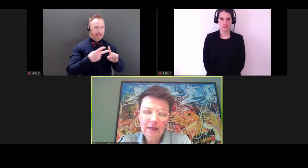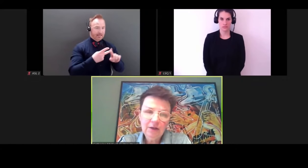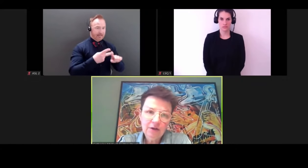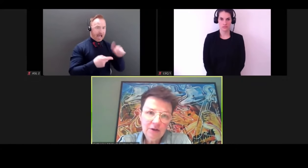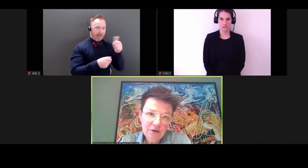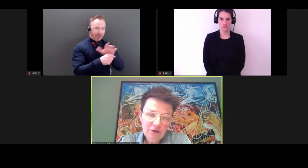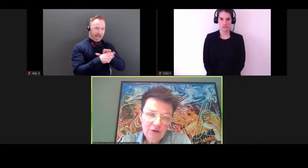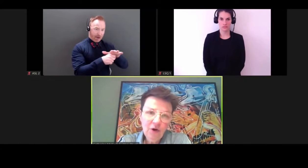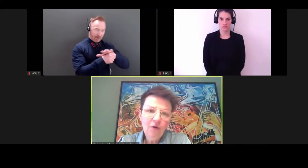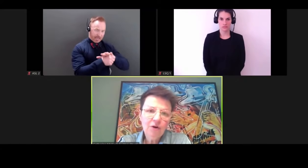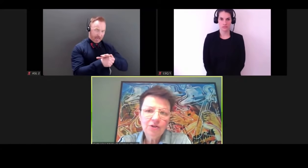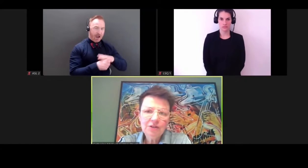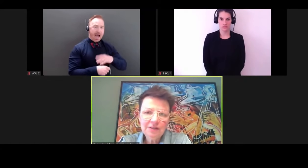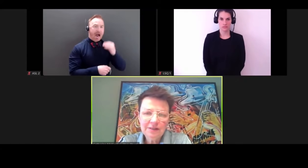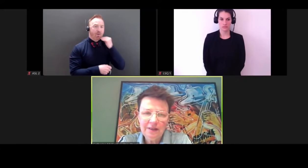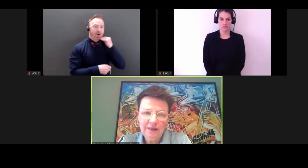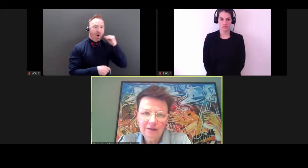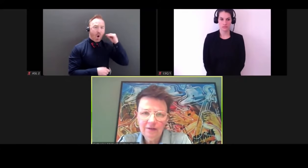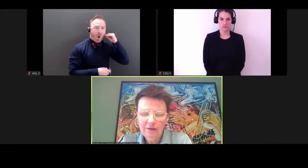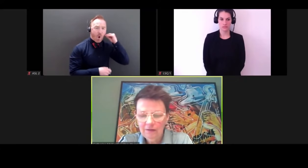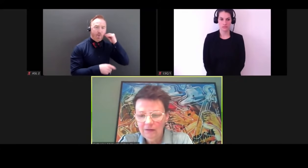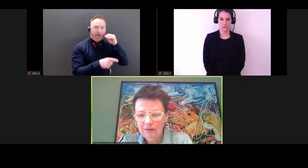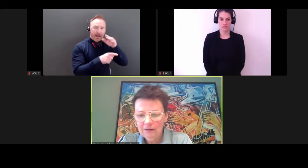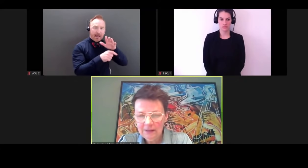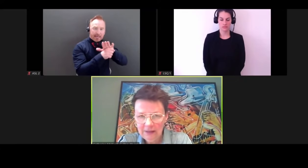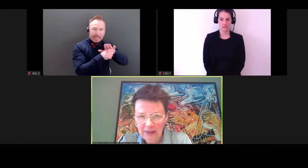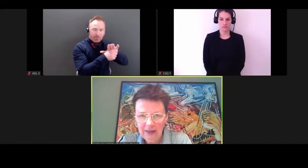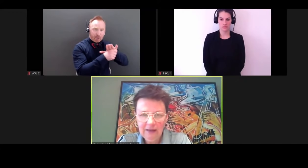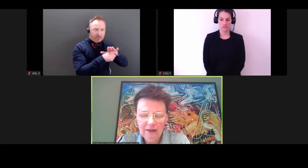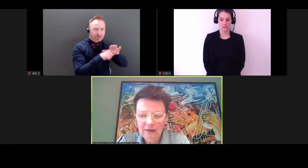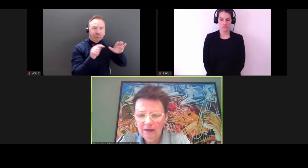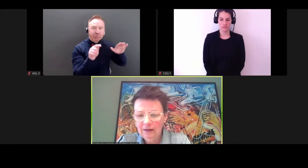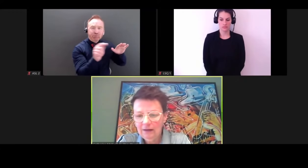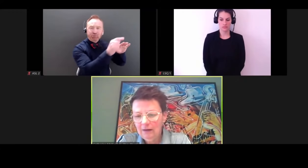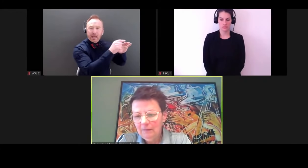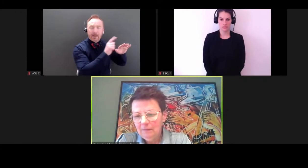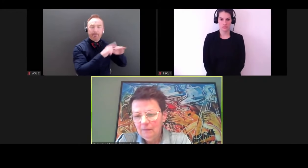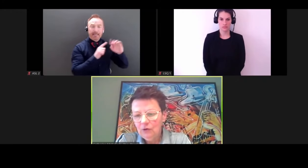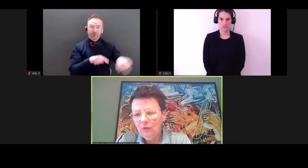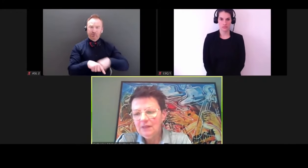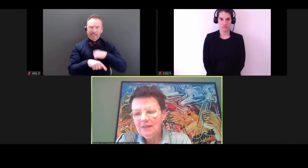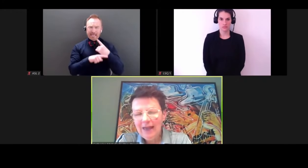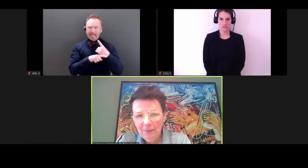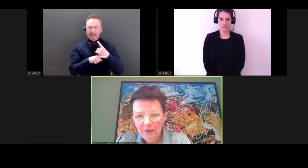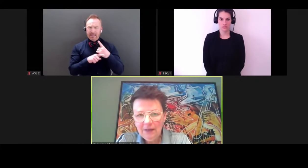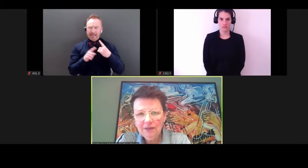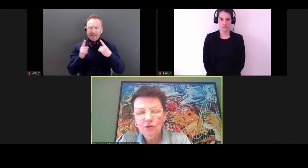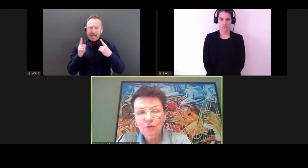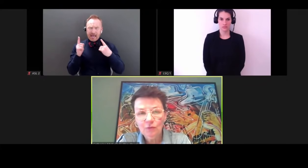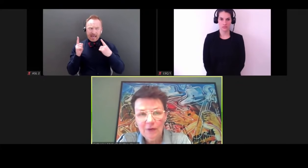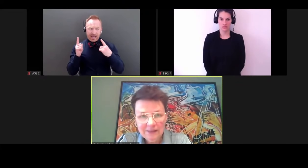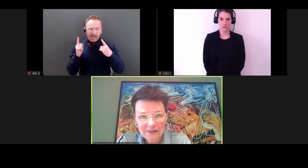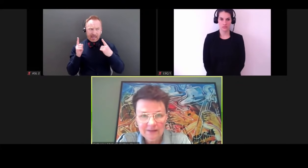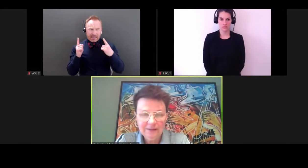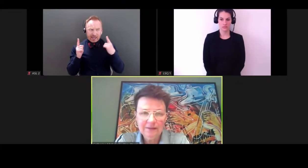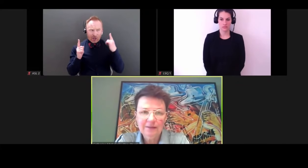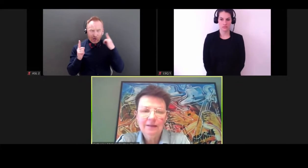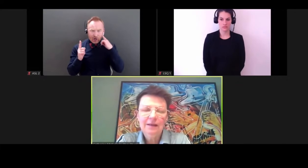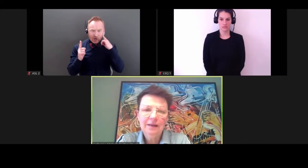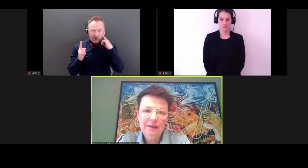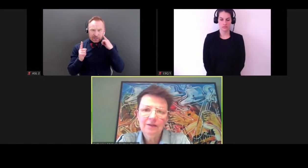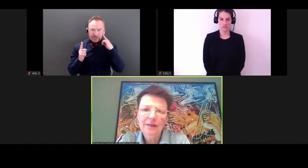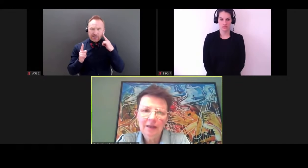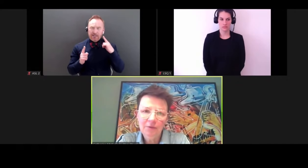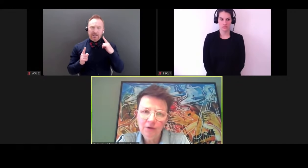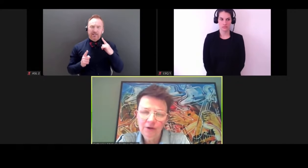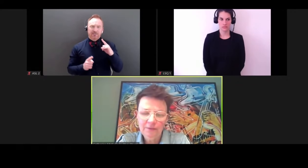And I hear no urgency today to what is happening to residents